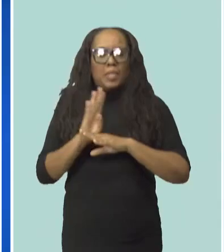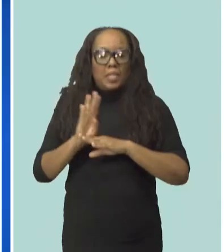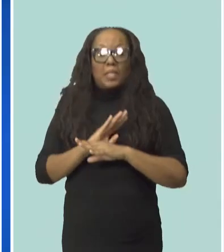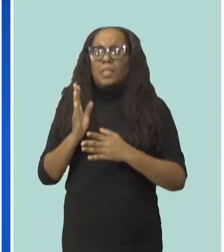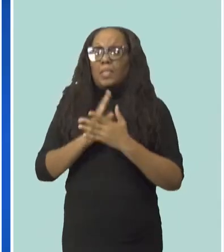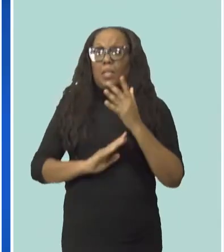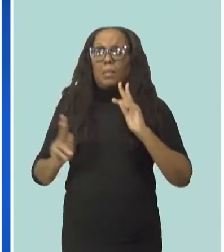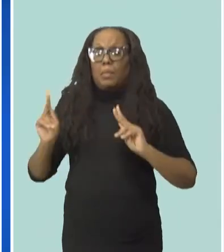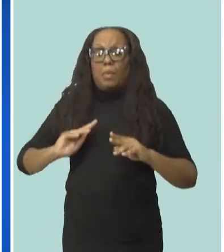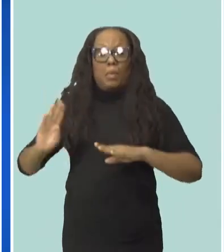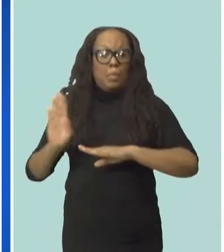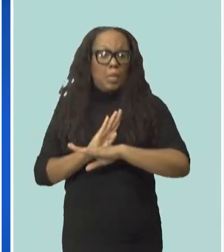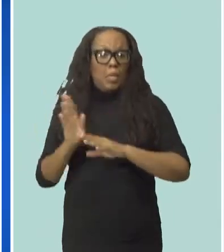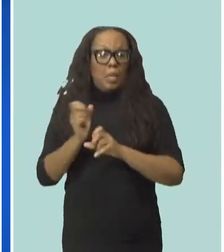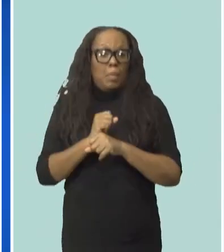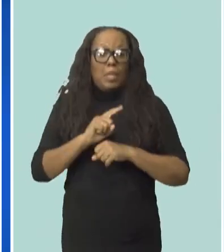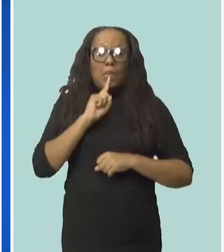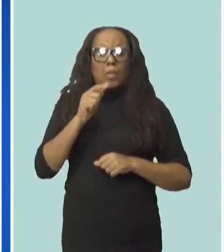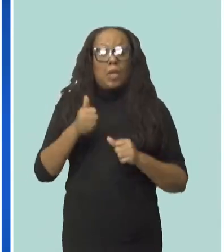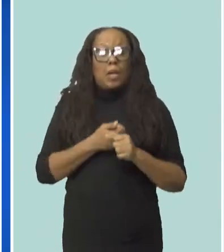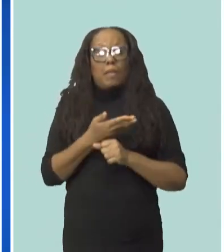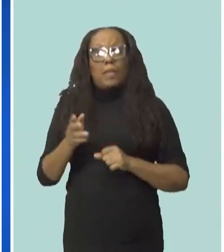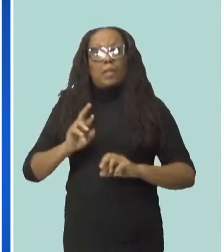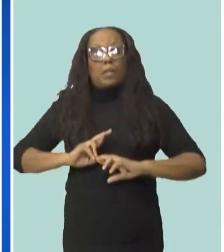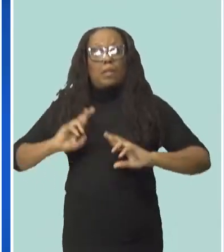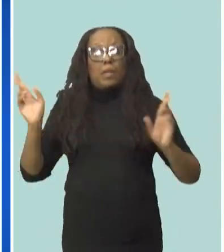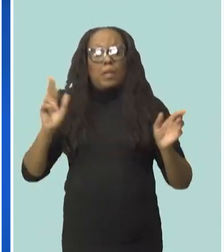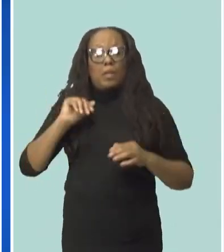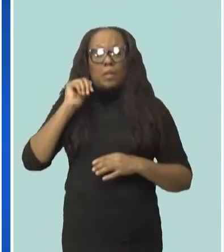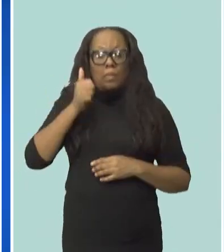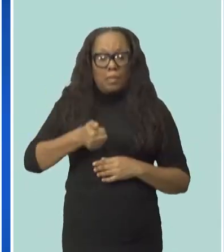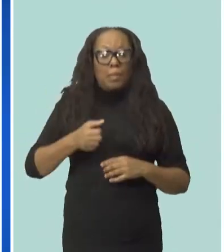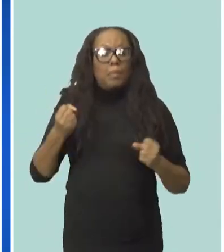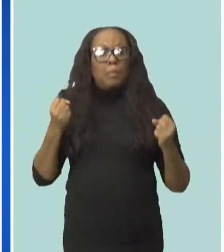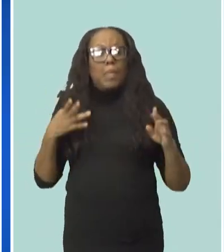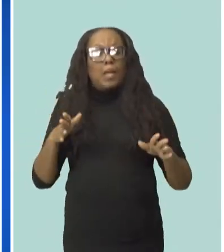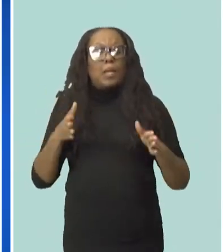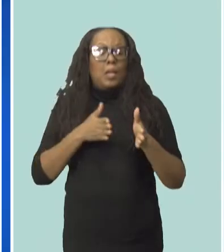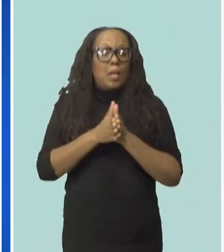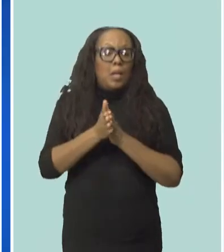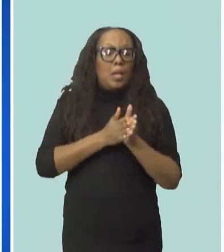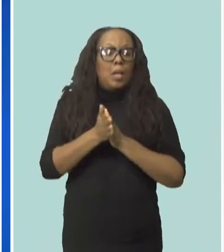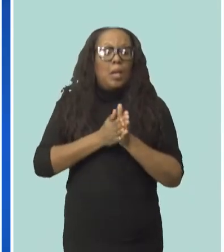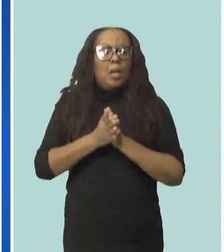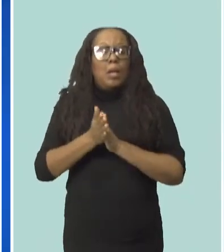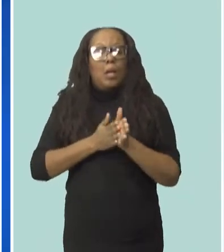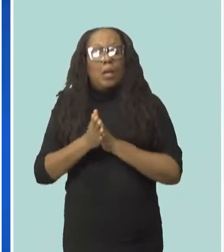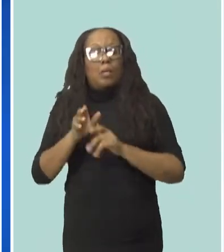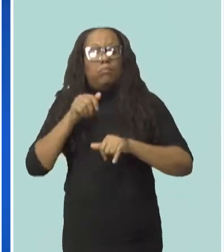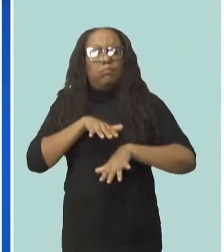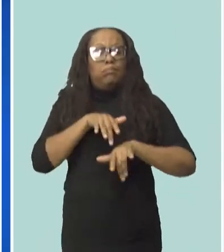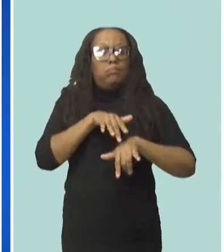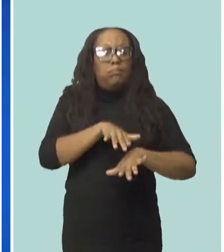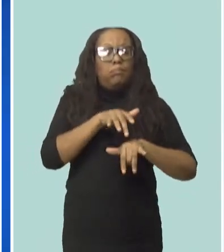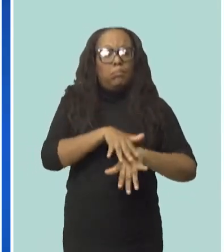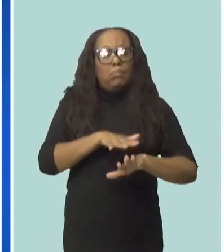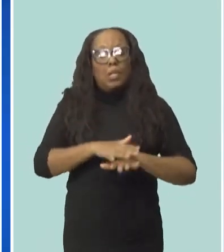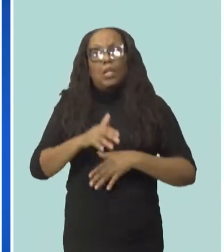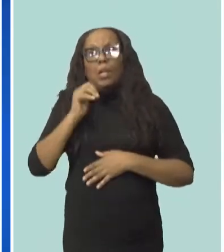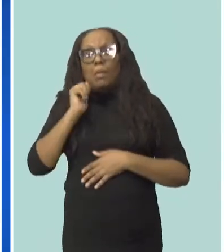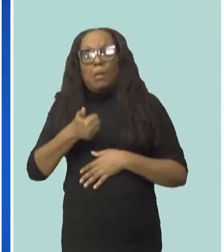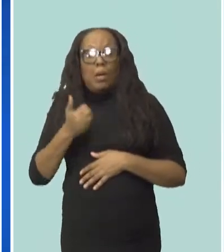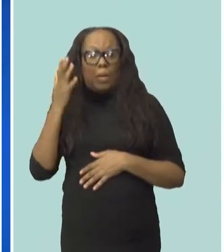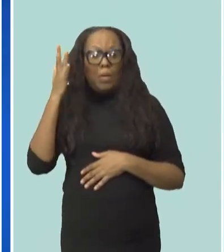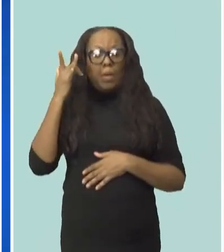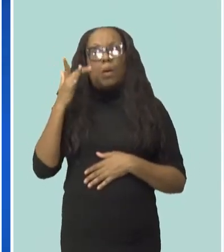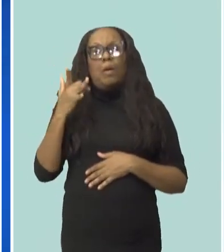St. Michael were ensuring all systems were in place for the annual event. Many of them say they're looking forward to the procession of bands along their